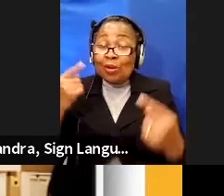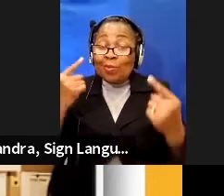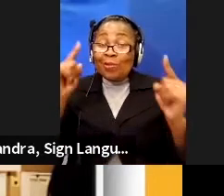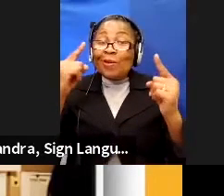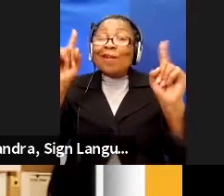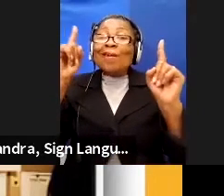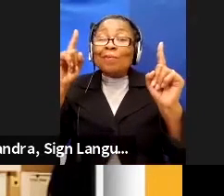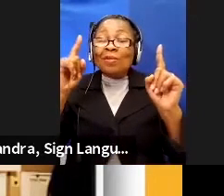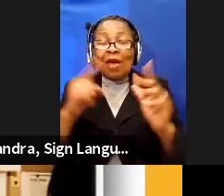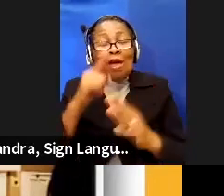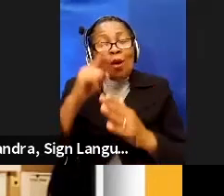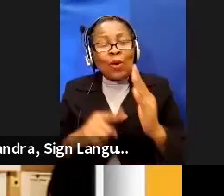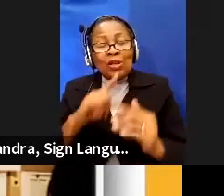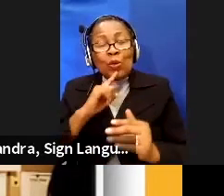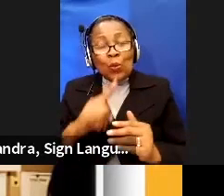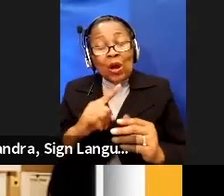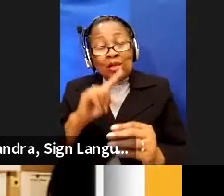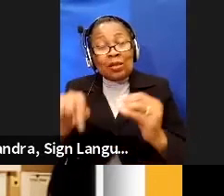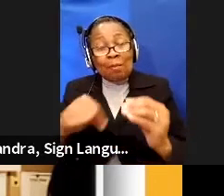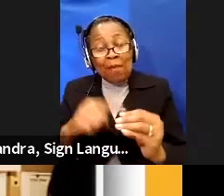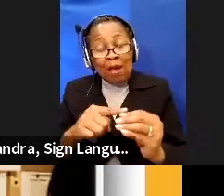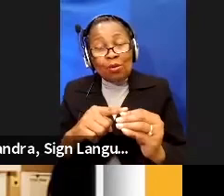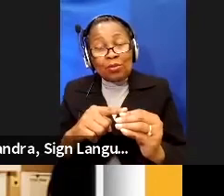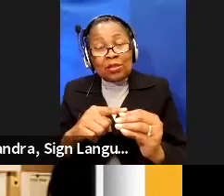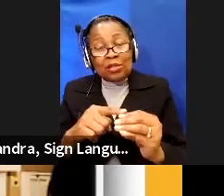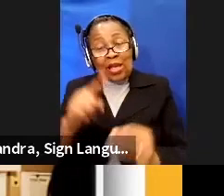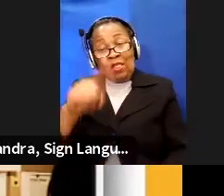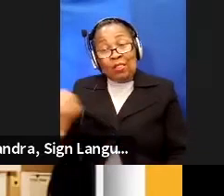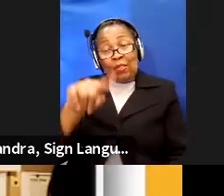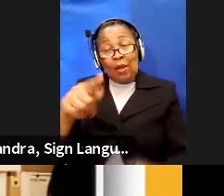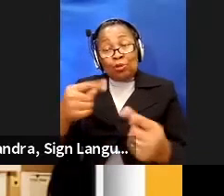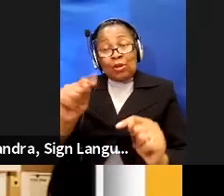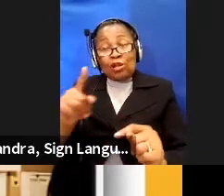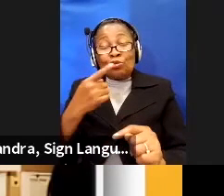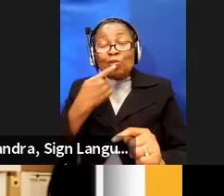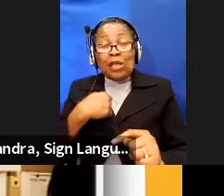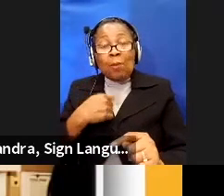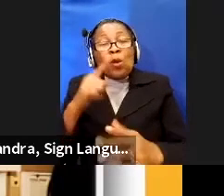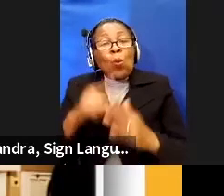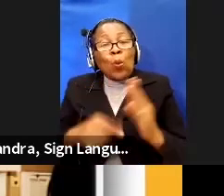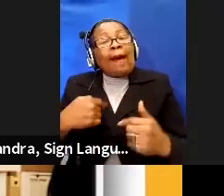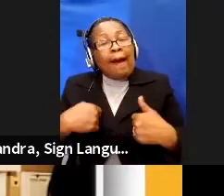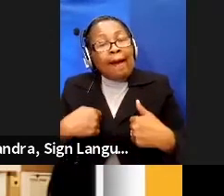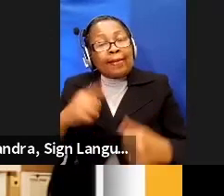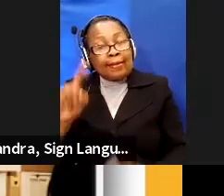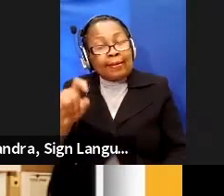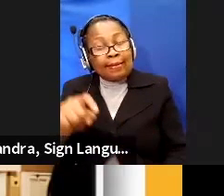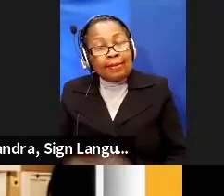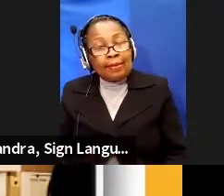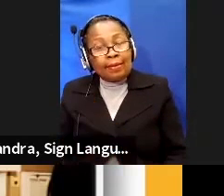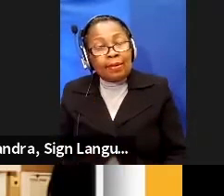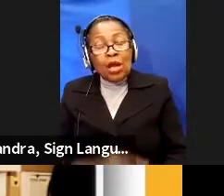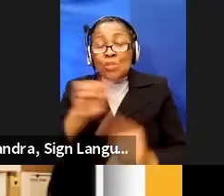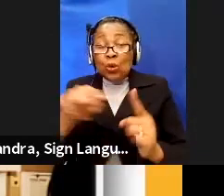what it was about them trying to tell me what I needed. So when you guys